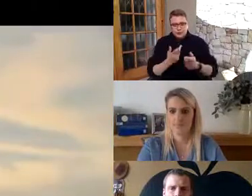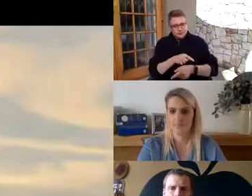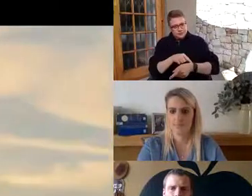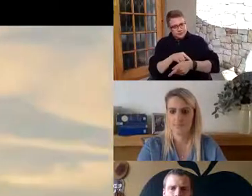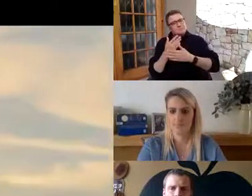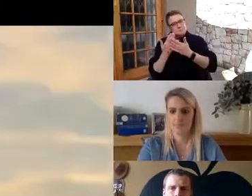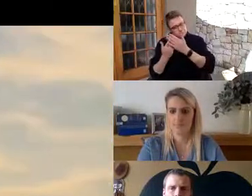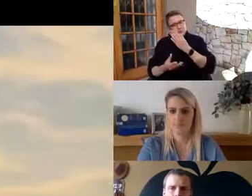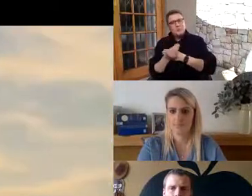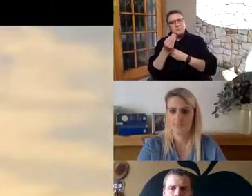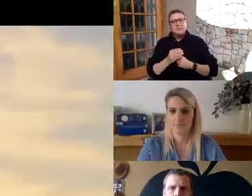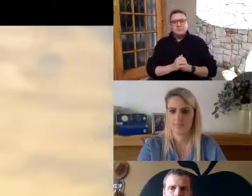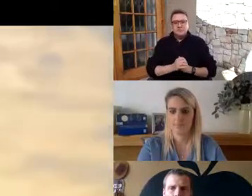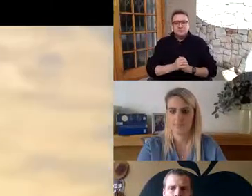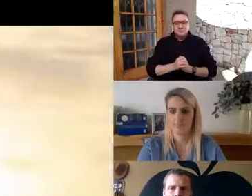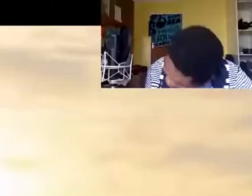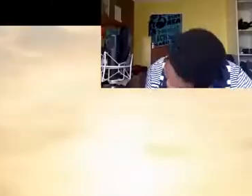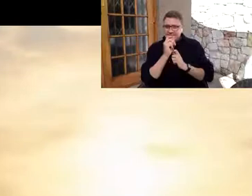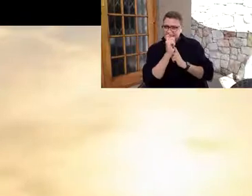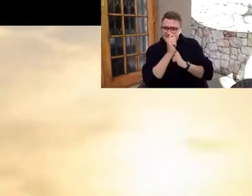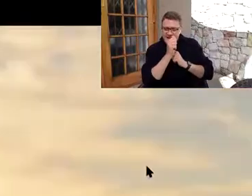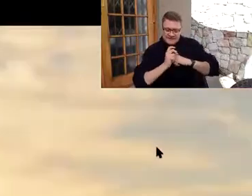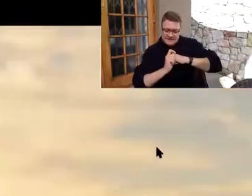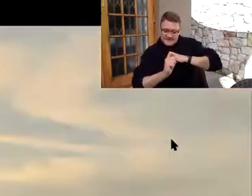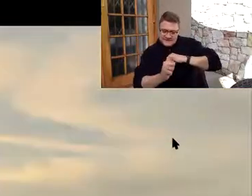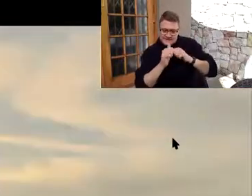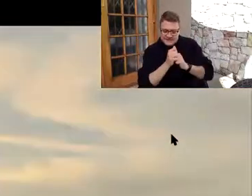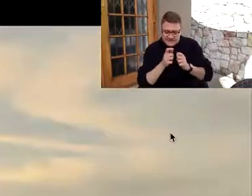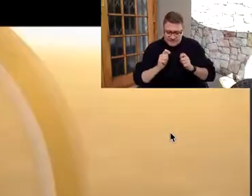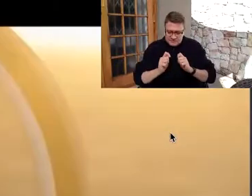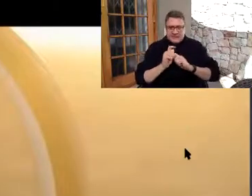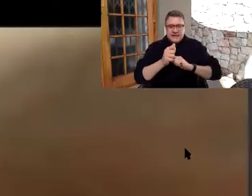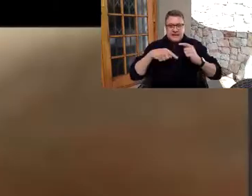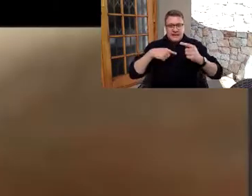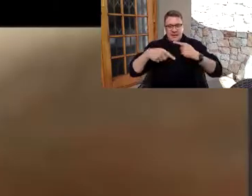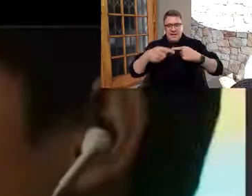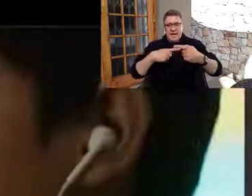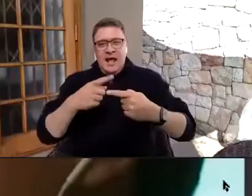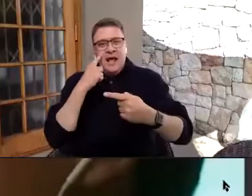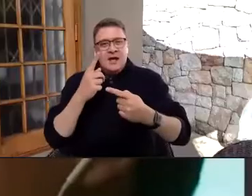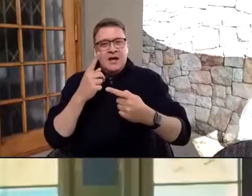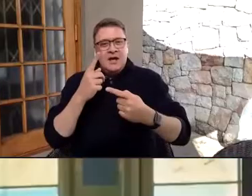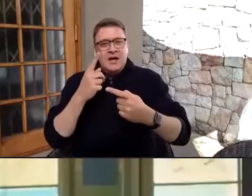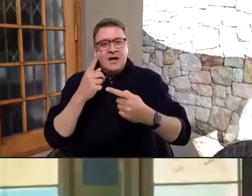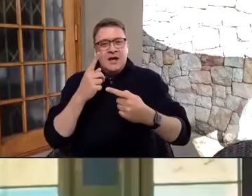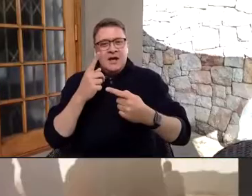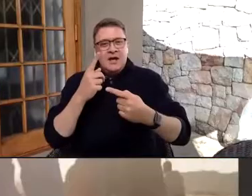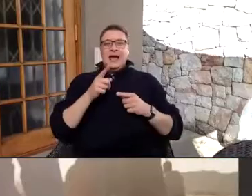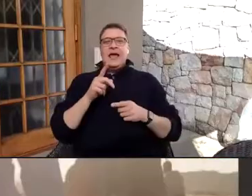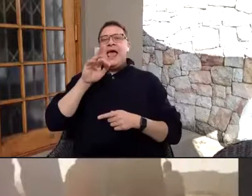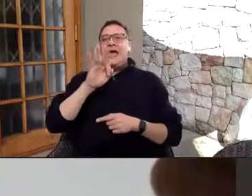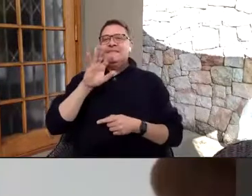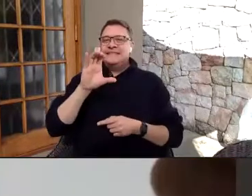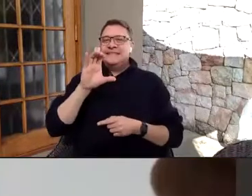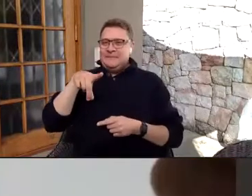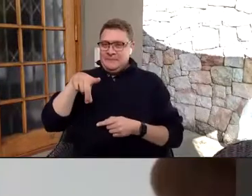wheelchair aggressively down a paved path, quickly gaining speed. Then the footage rewinds, revealing that it's being edited in Final Cut Pro. Or edit a